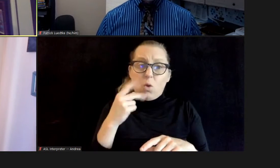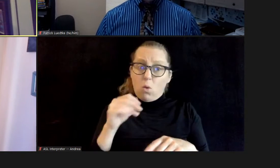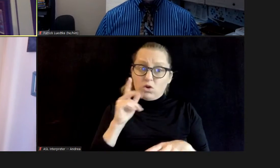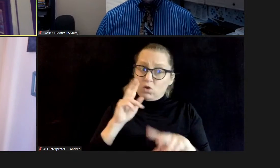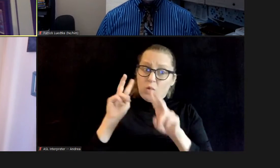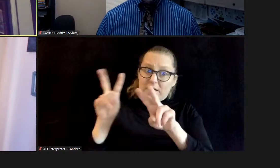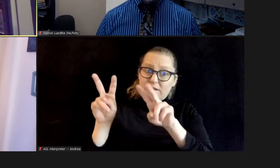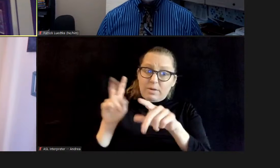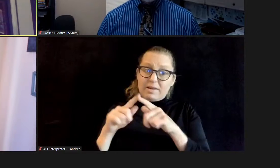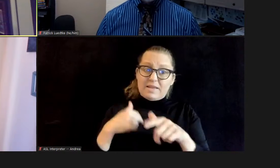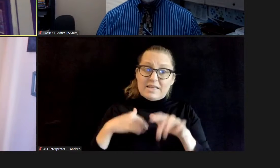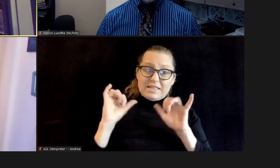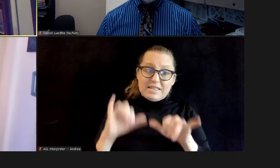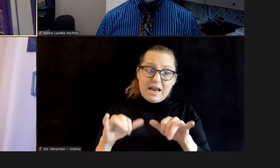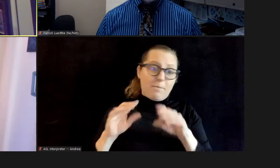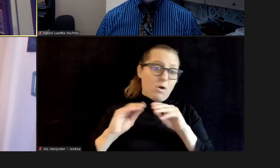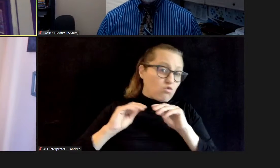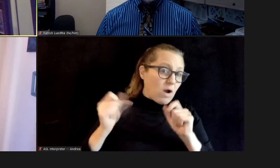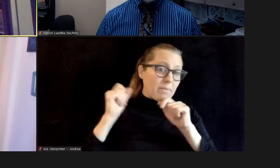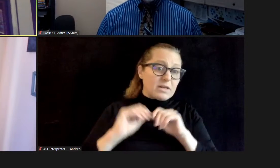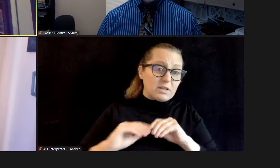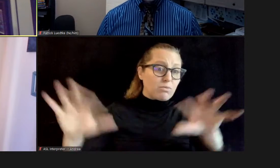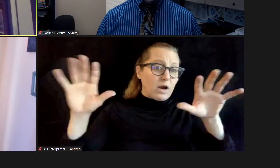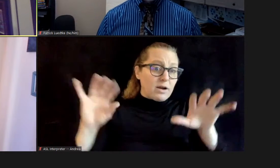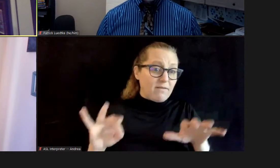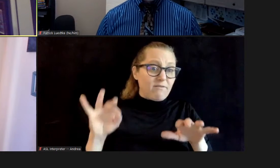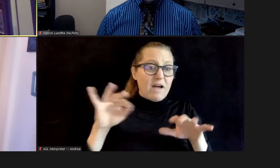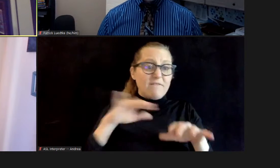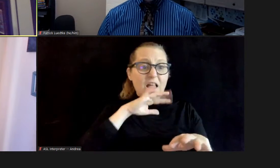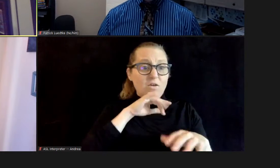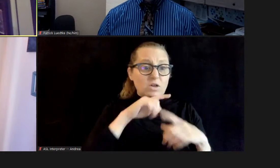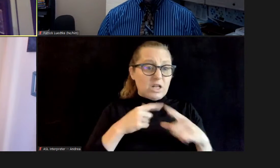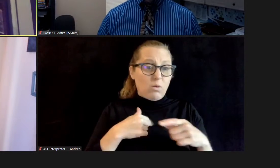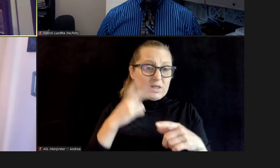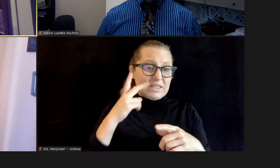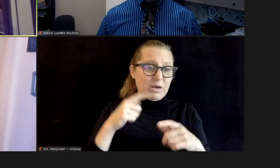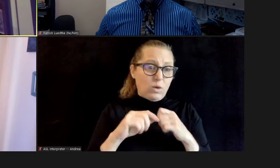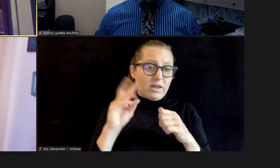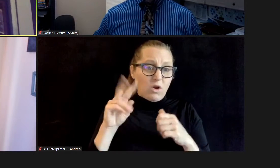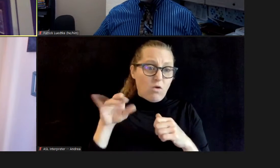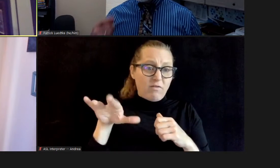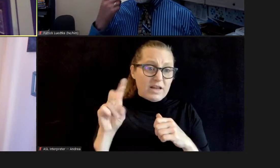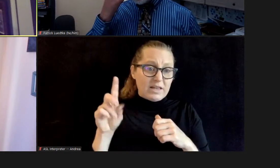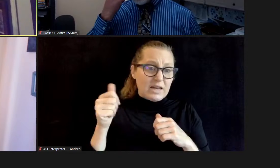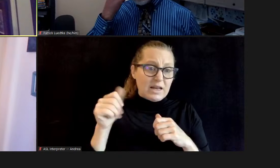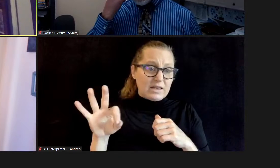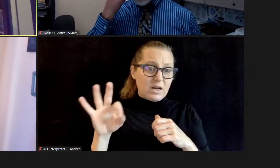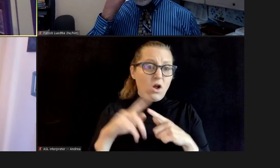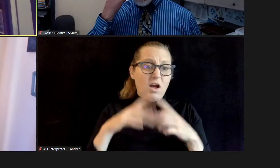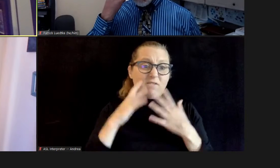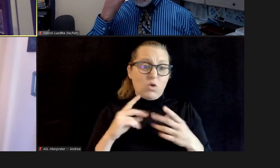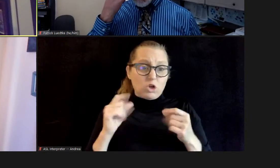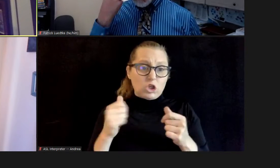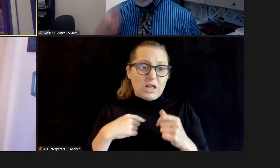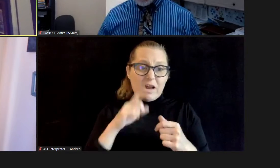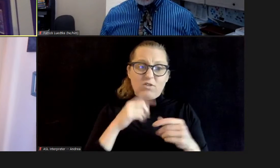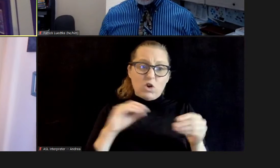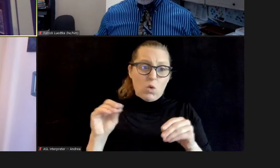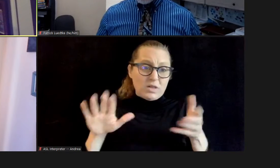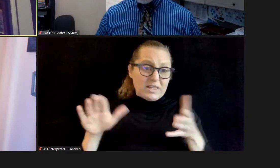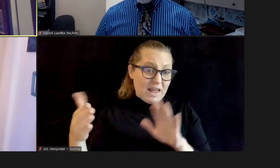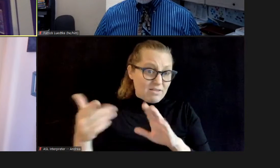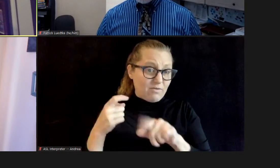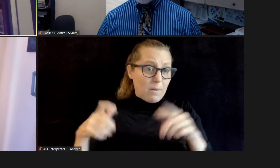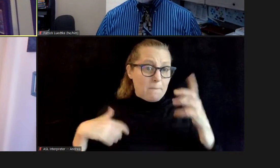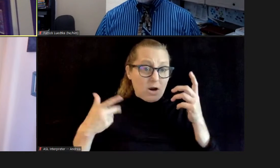the same rapid spread of the virus that we experienced with COVID-19. And fortunately, there have been no deaths from monkeypox in Oregon